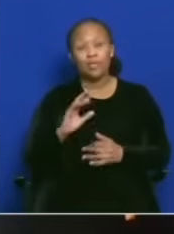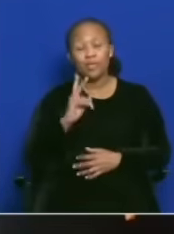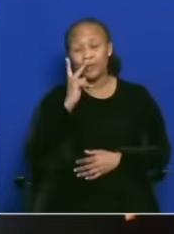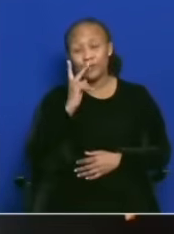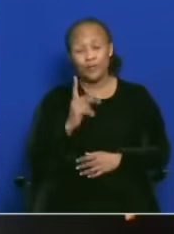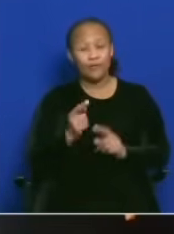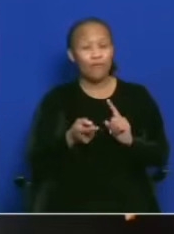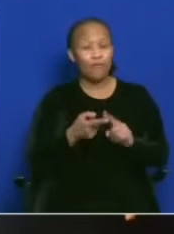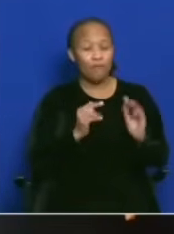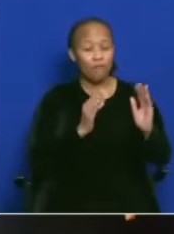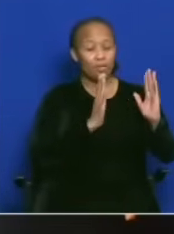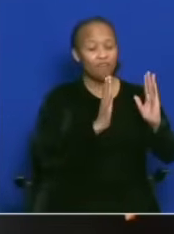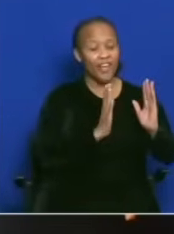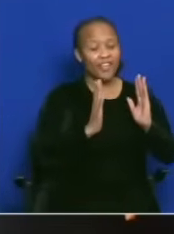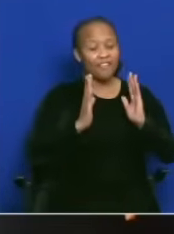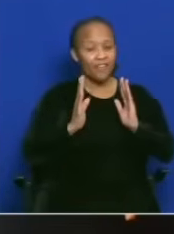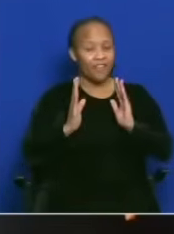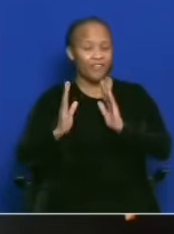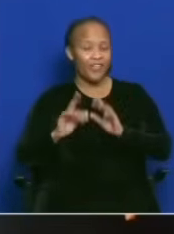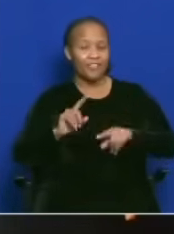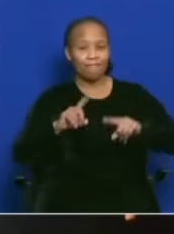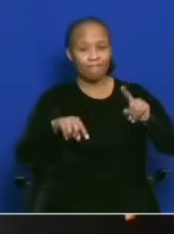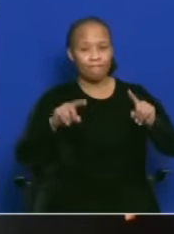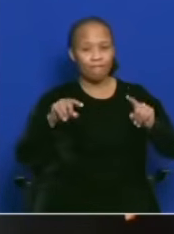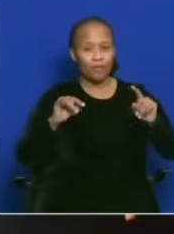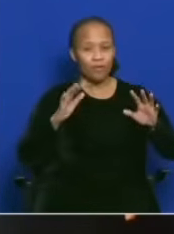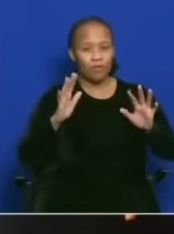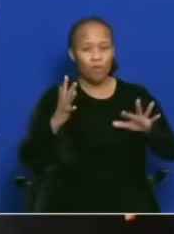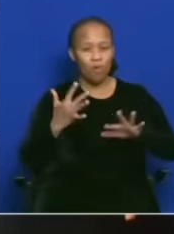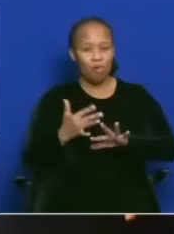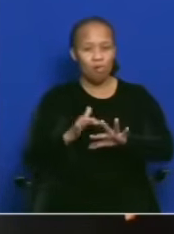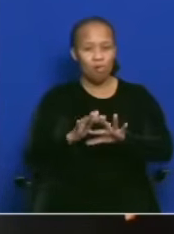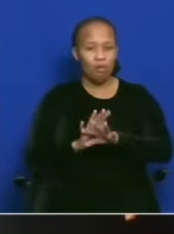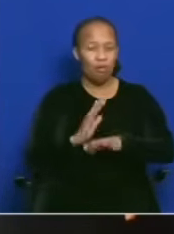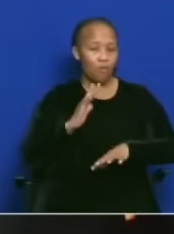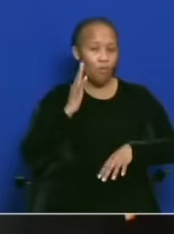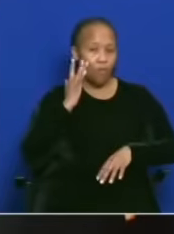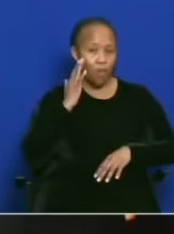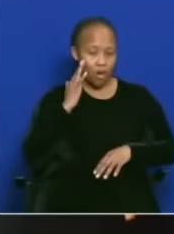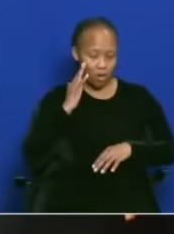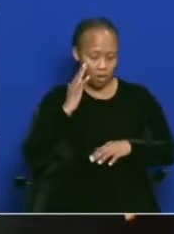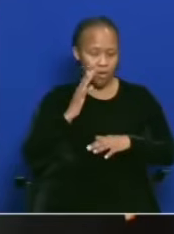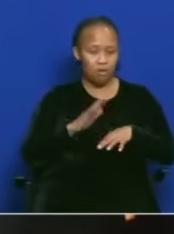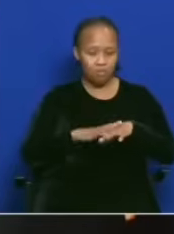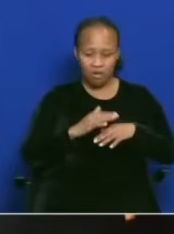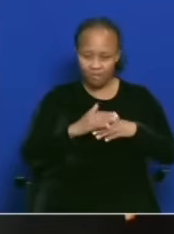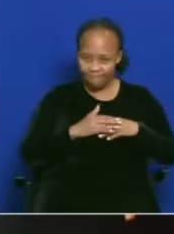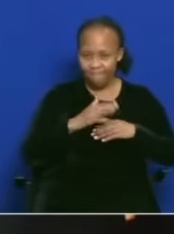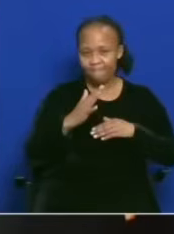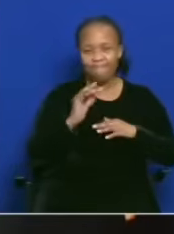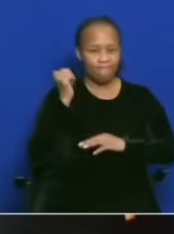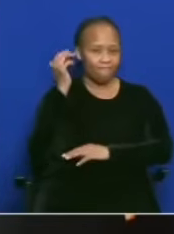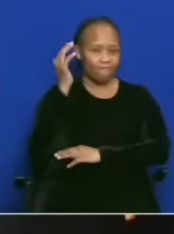it'll emerge as I go through. The first phase is sort of an